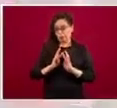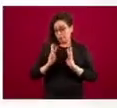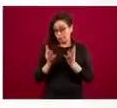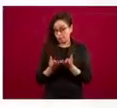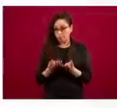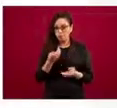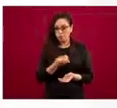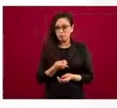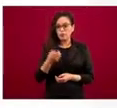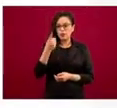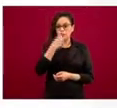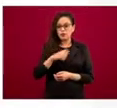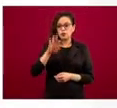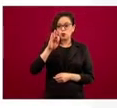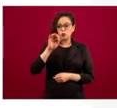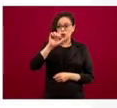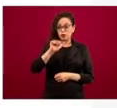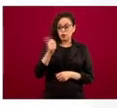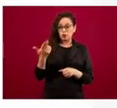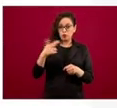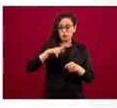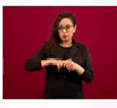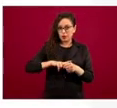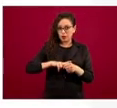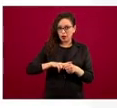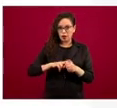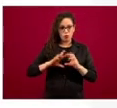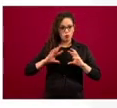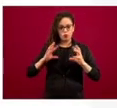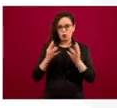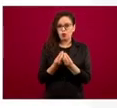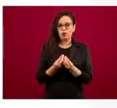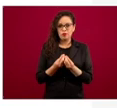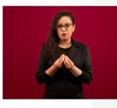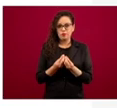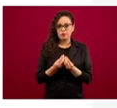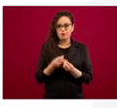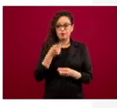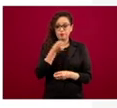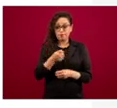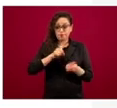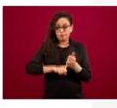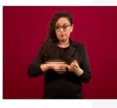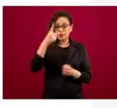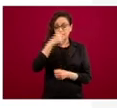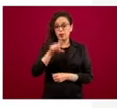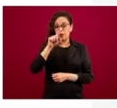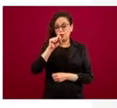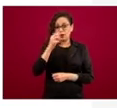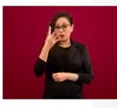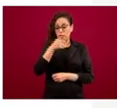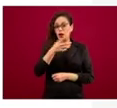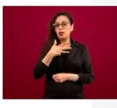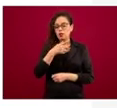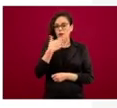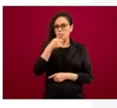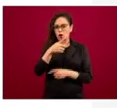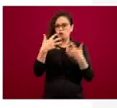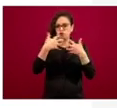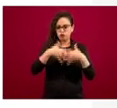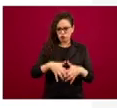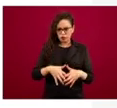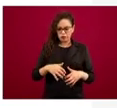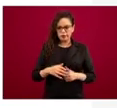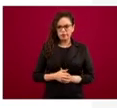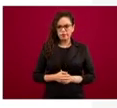look, if we compare these two important associations, we are talking about